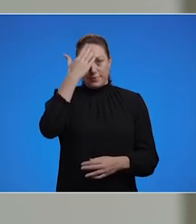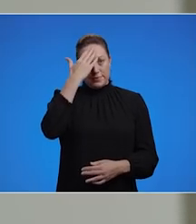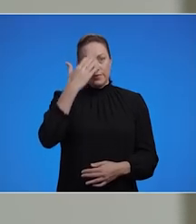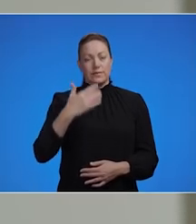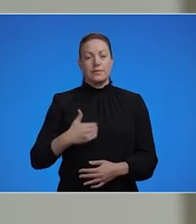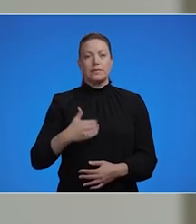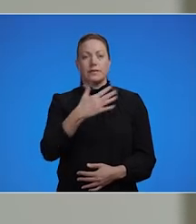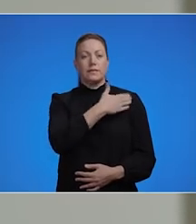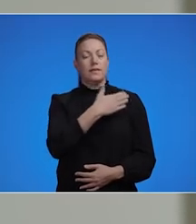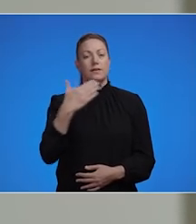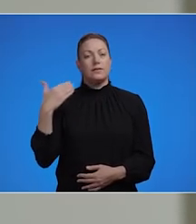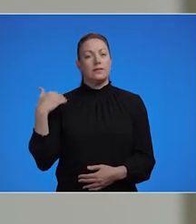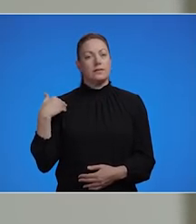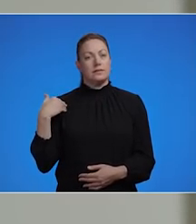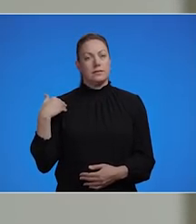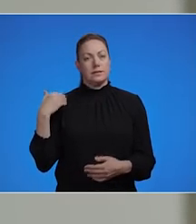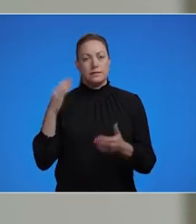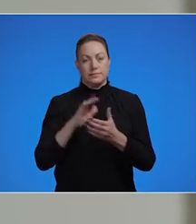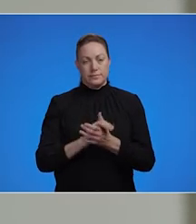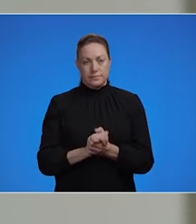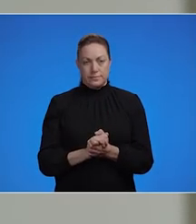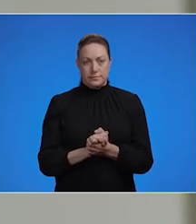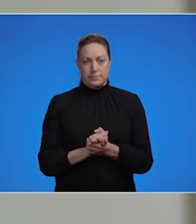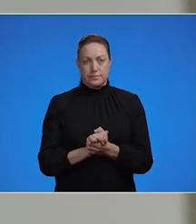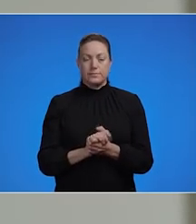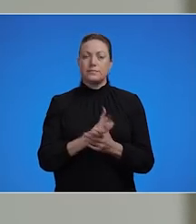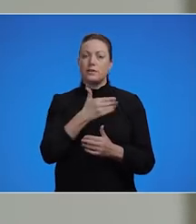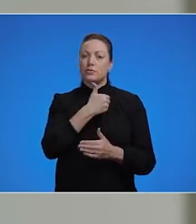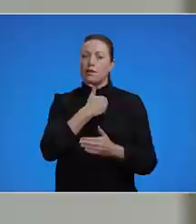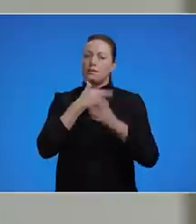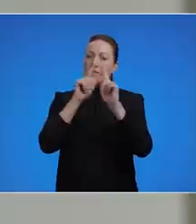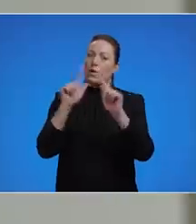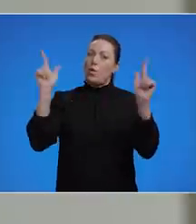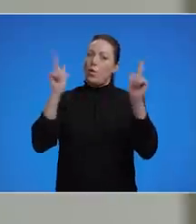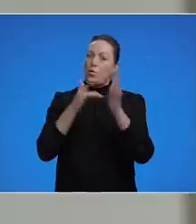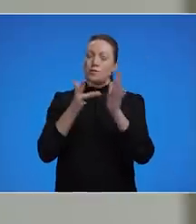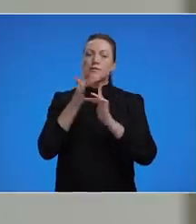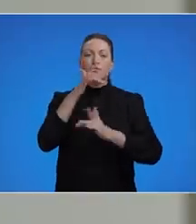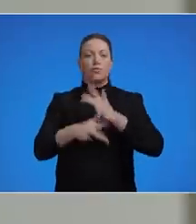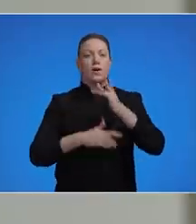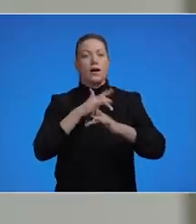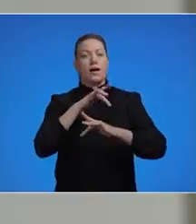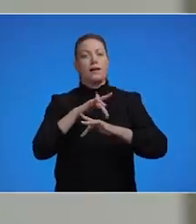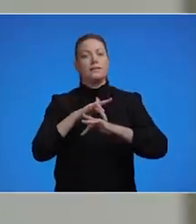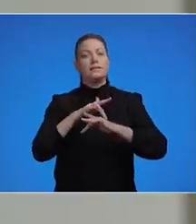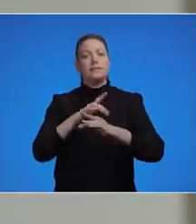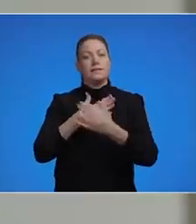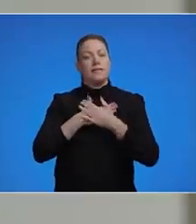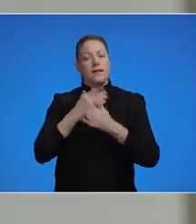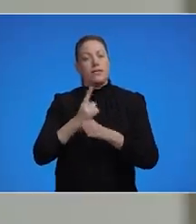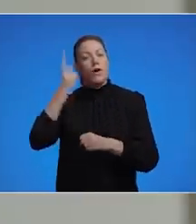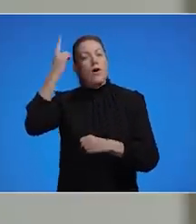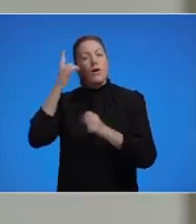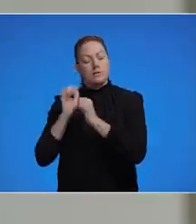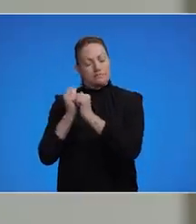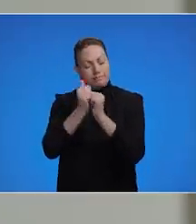Of the Father and of the Son and of the Holy Spirit. Amen. The grace of our Lord Jesus Christ and the love of God and the communion